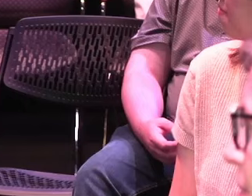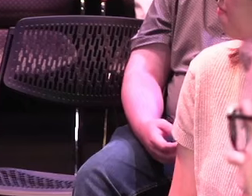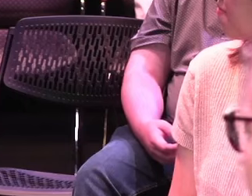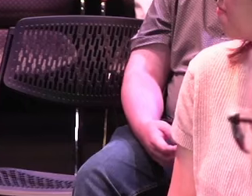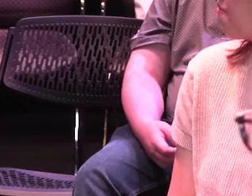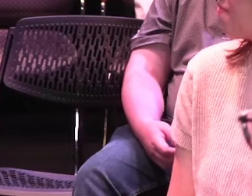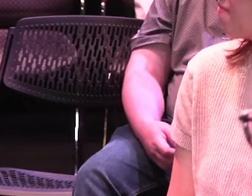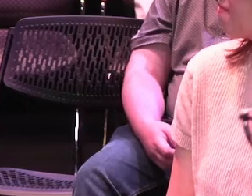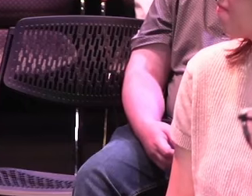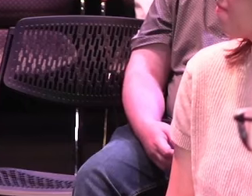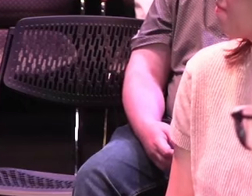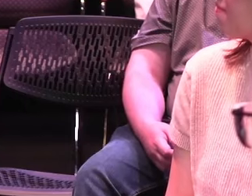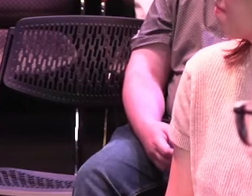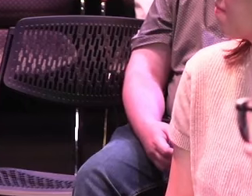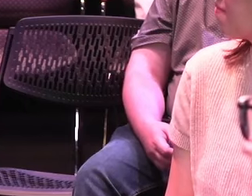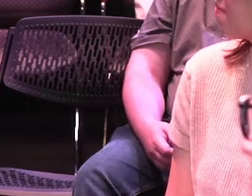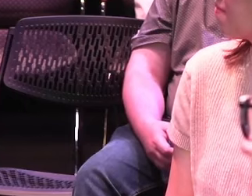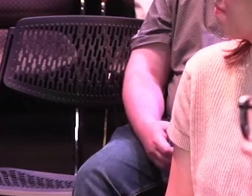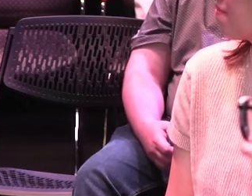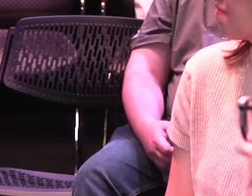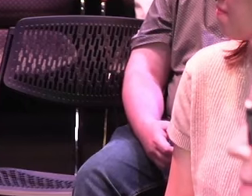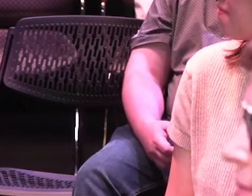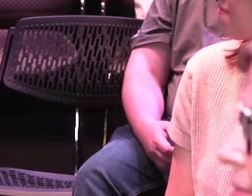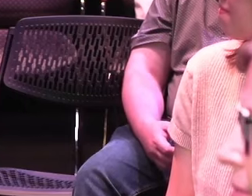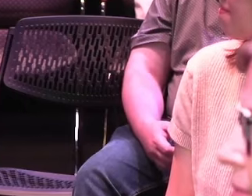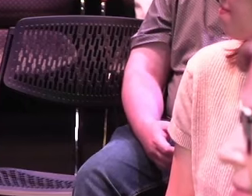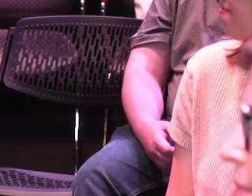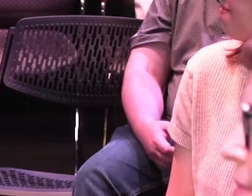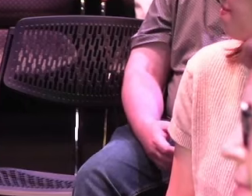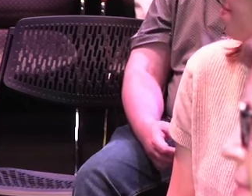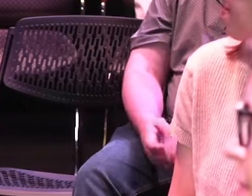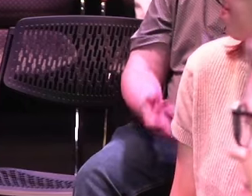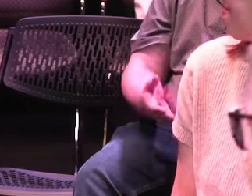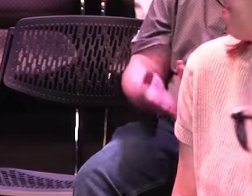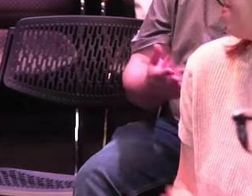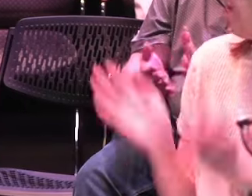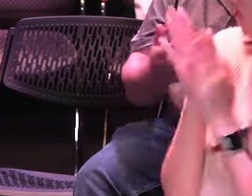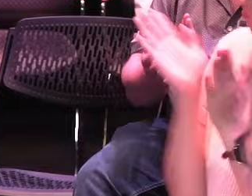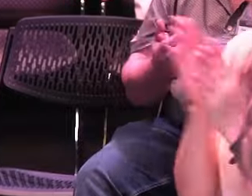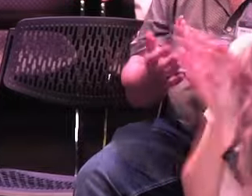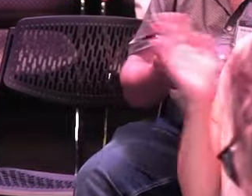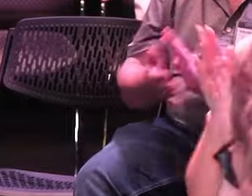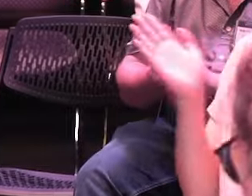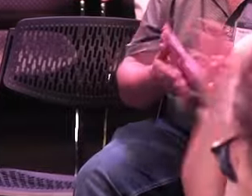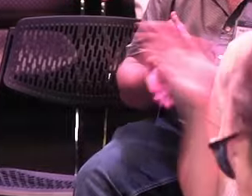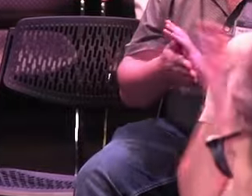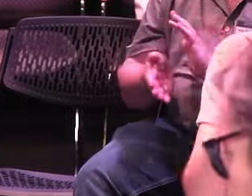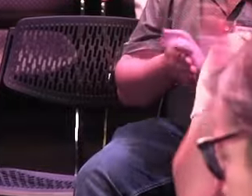And Jamie, is there anything else I'm supposed to say? Fantastic. Thank you, everybody.